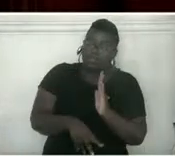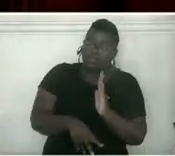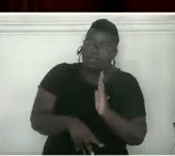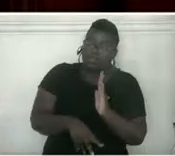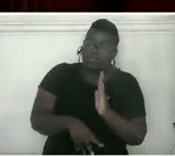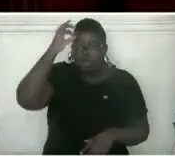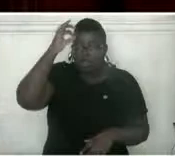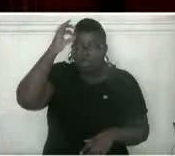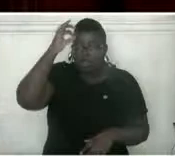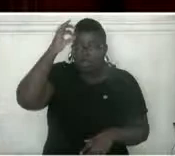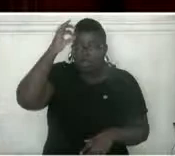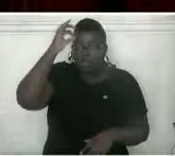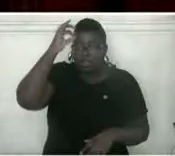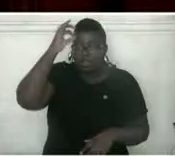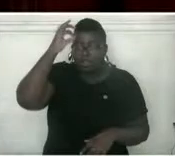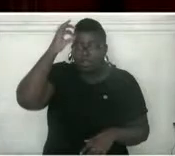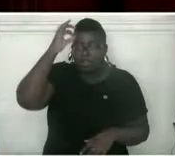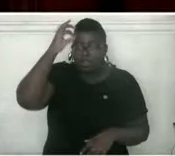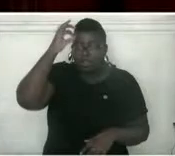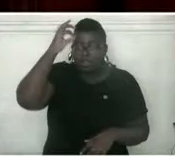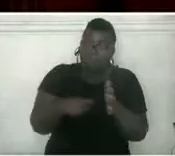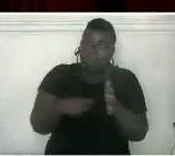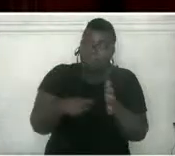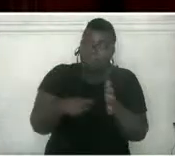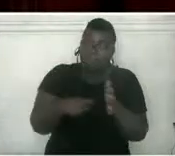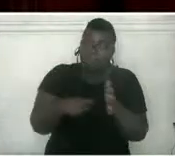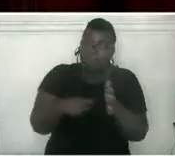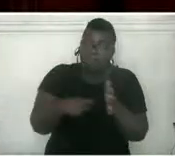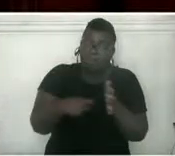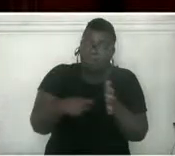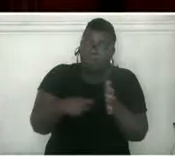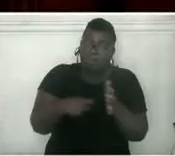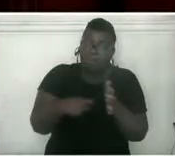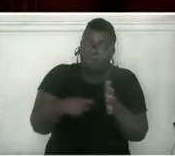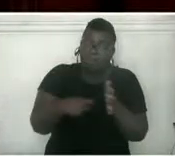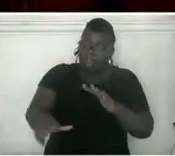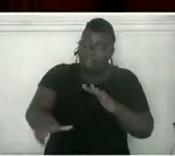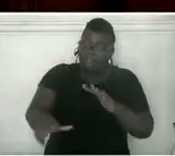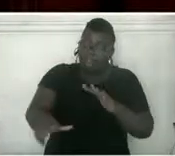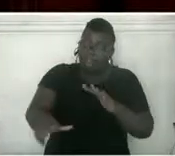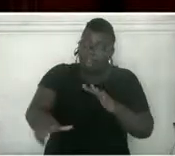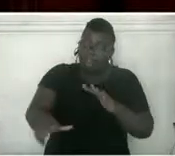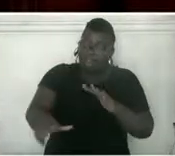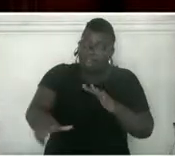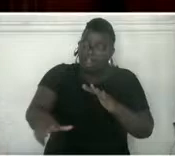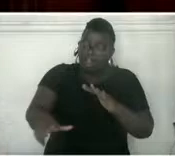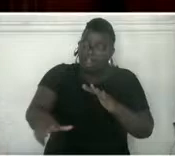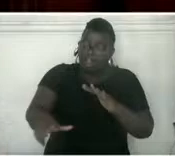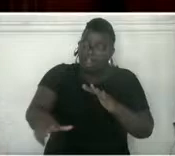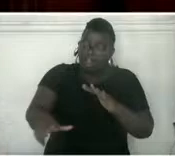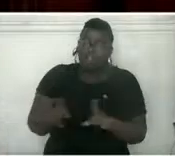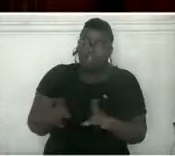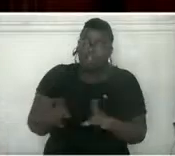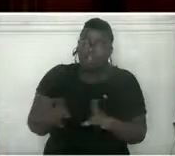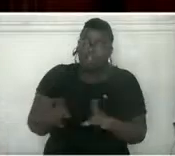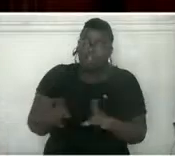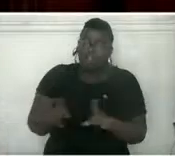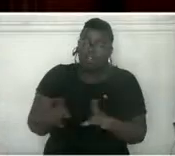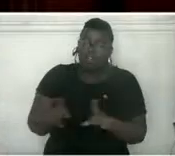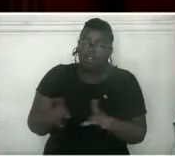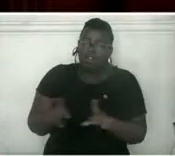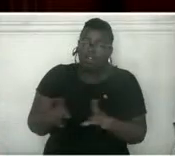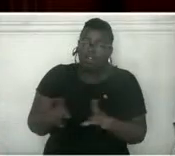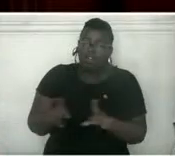to commit to buying local and ensure that we procure manufactured